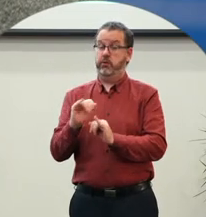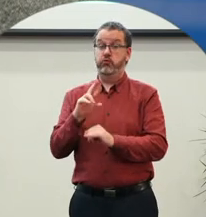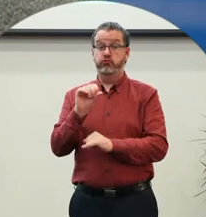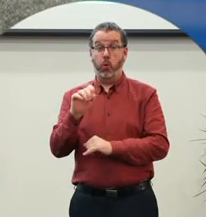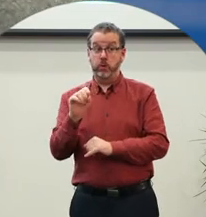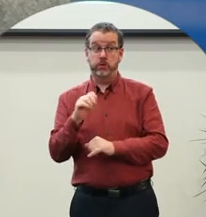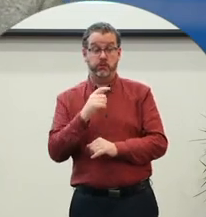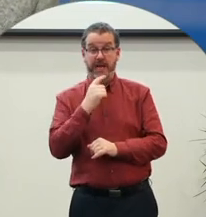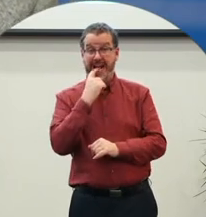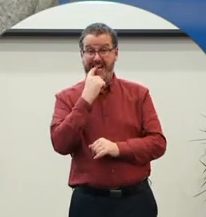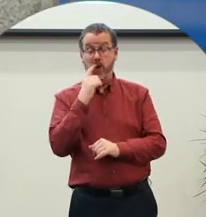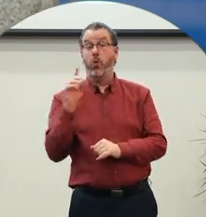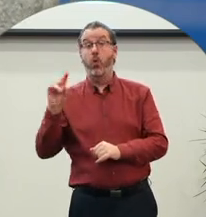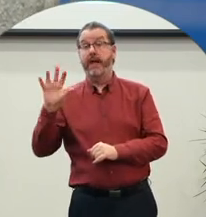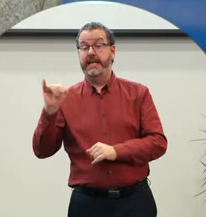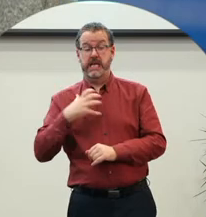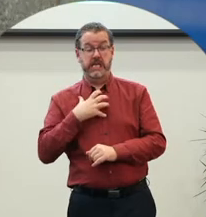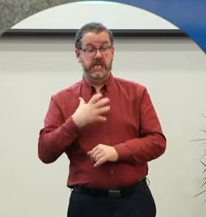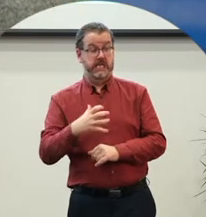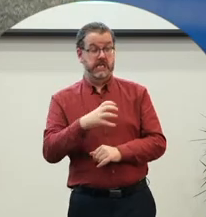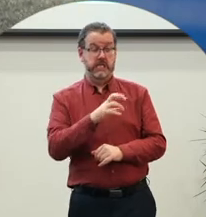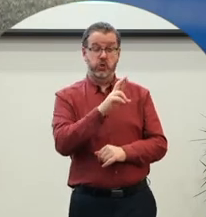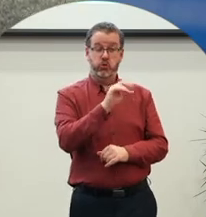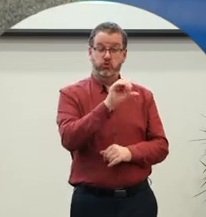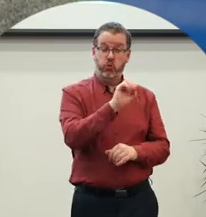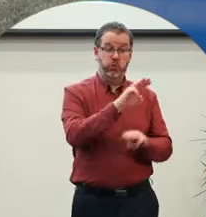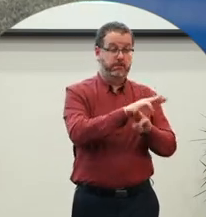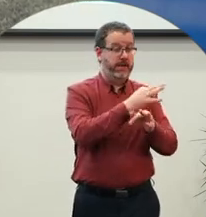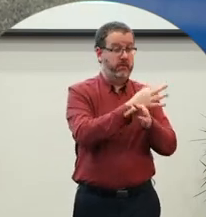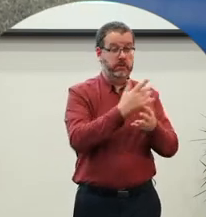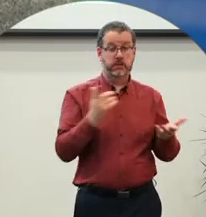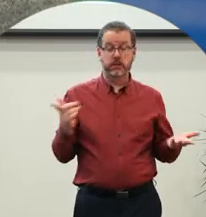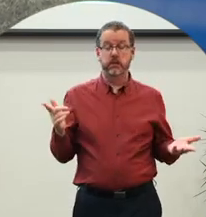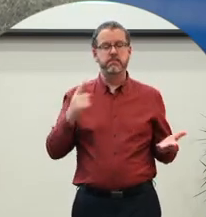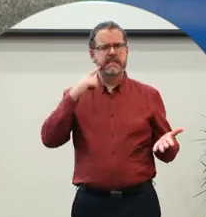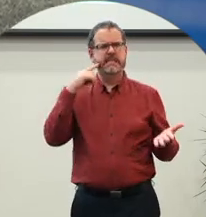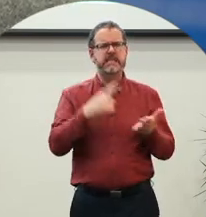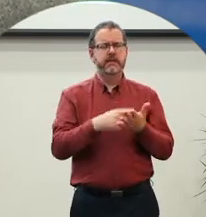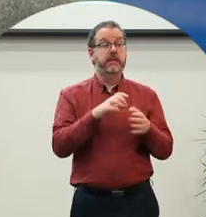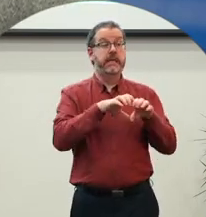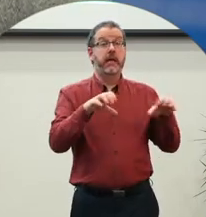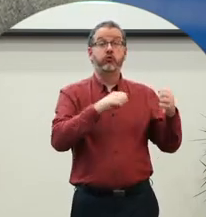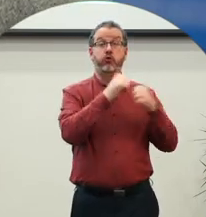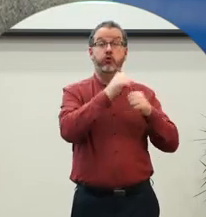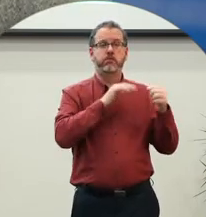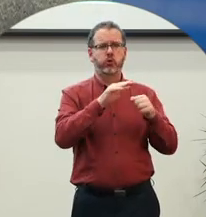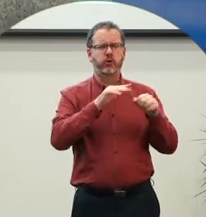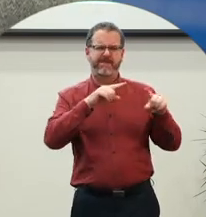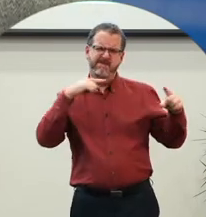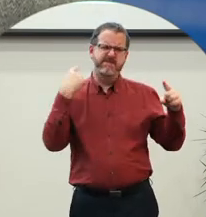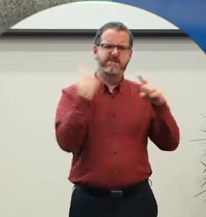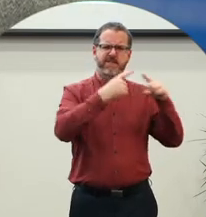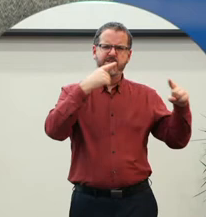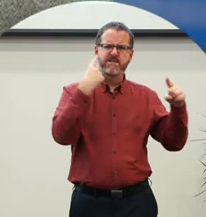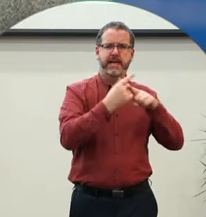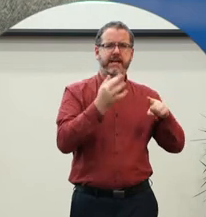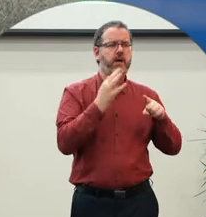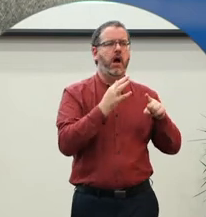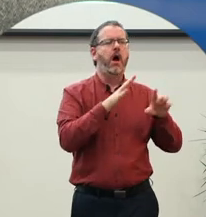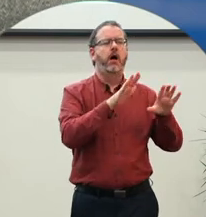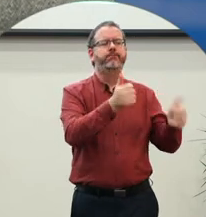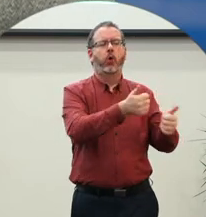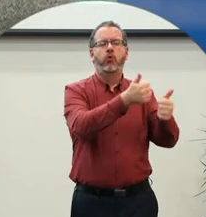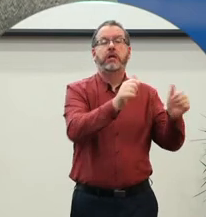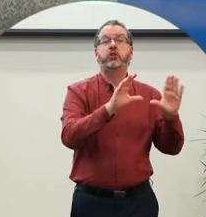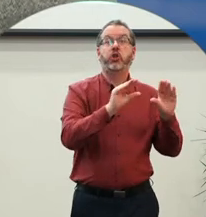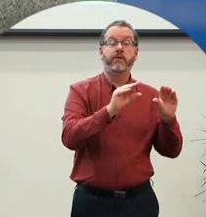And he had this absolute belief in fighting the class structure. And if you wavered in that in any way, if you showed any softness towards the upper class, then he